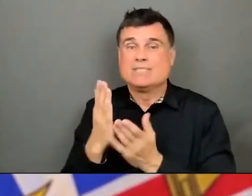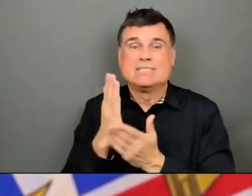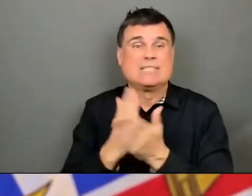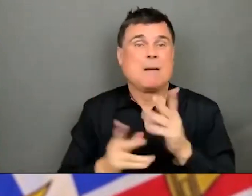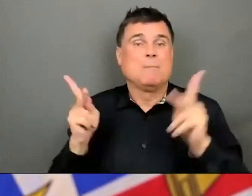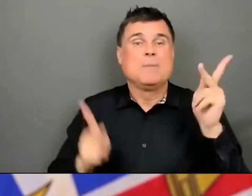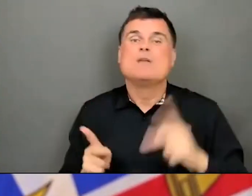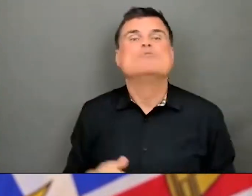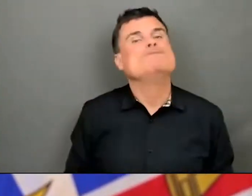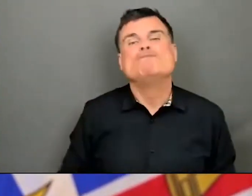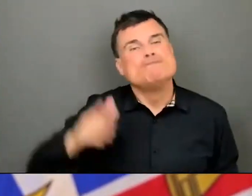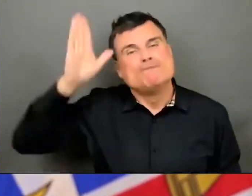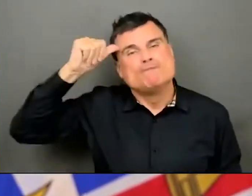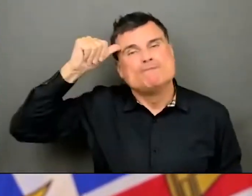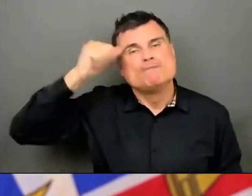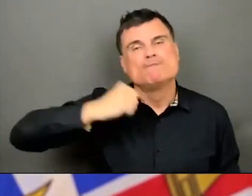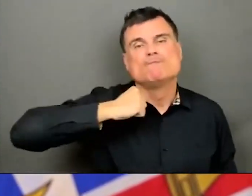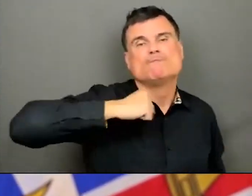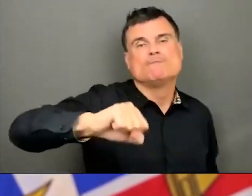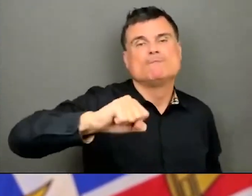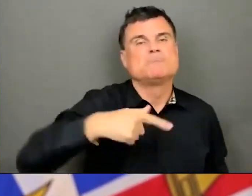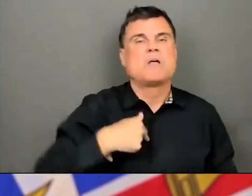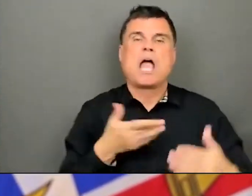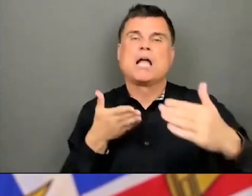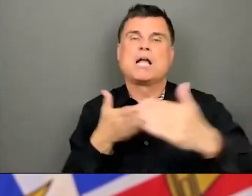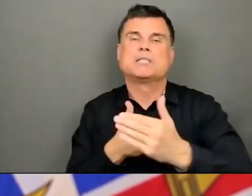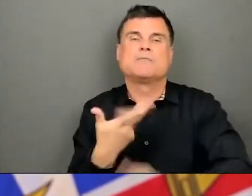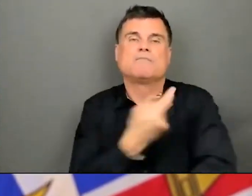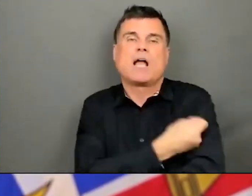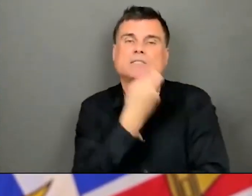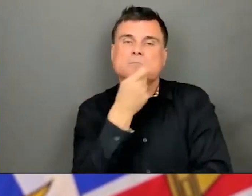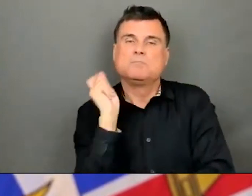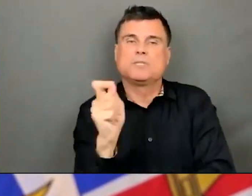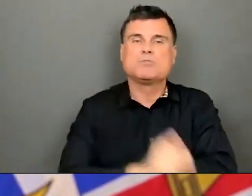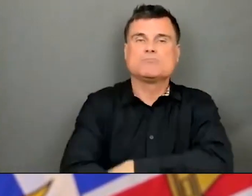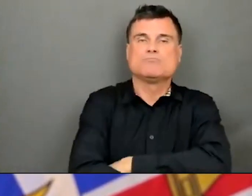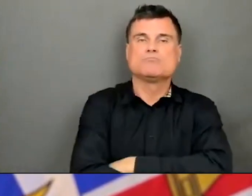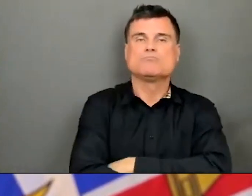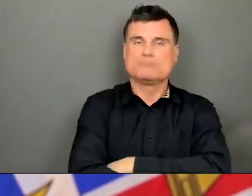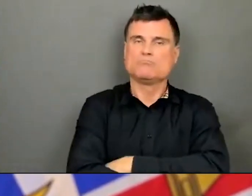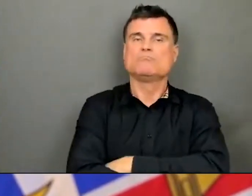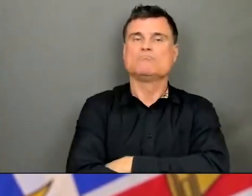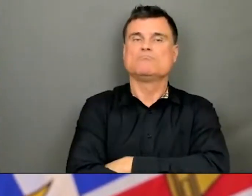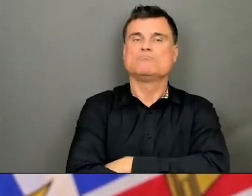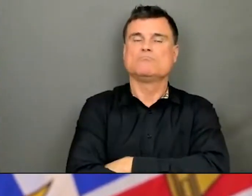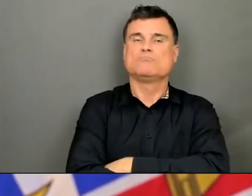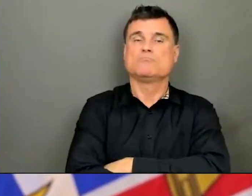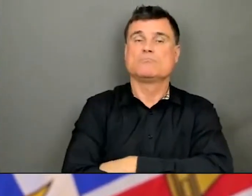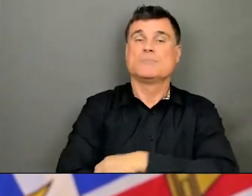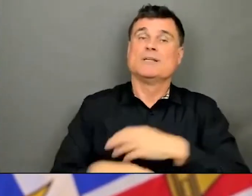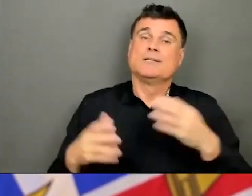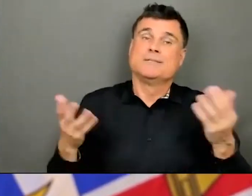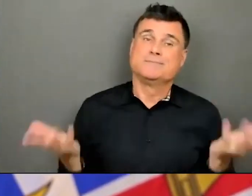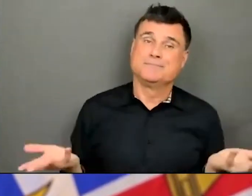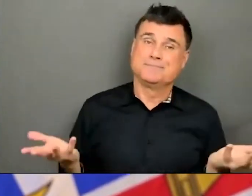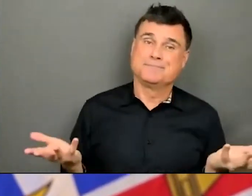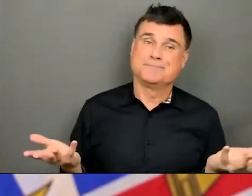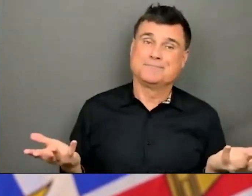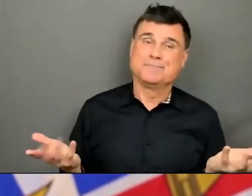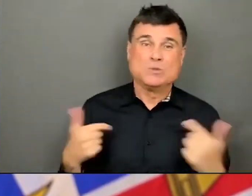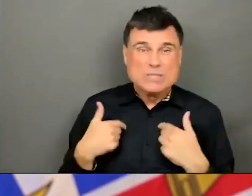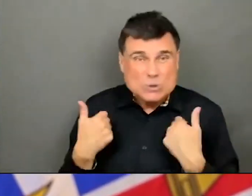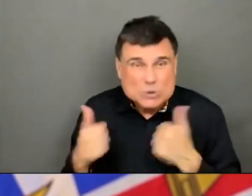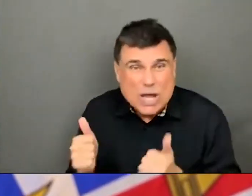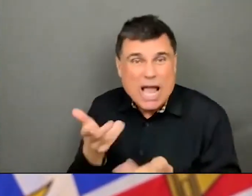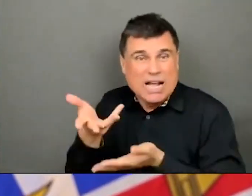unfortunate. But I think we are doing everything we can, and we're happy to take any other suggestions that people have. But this